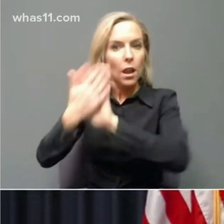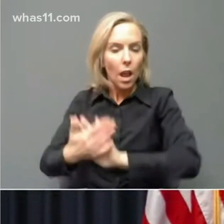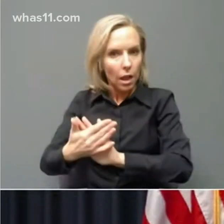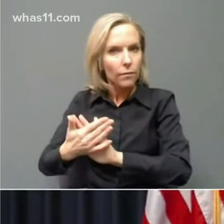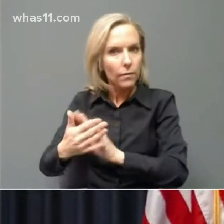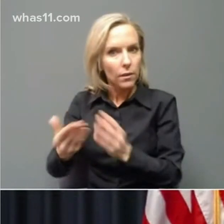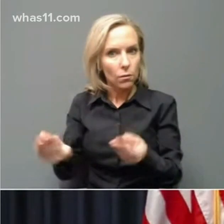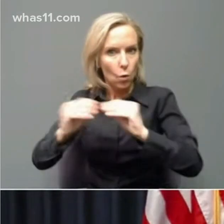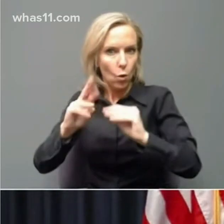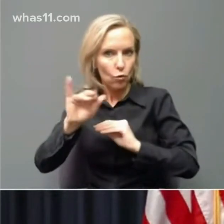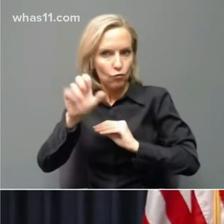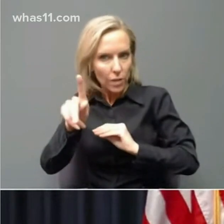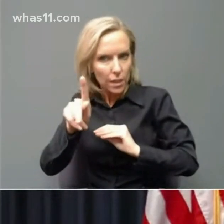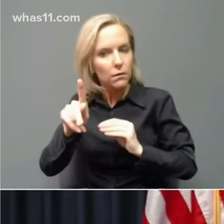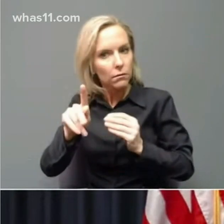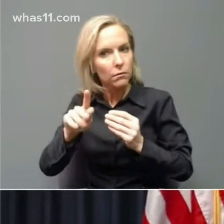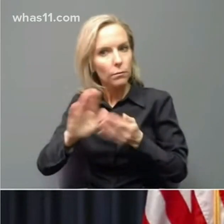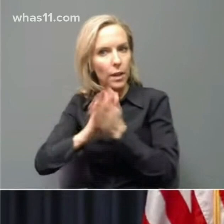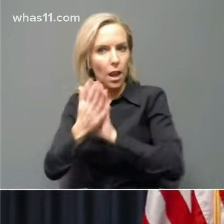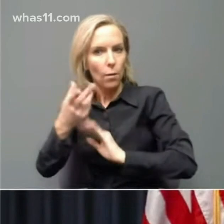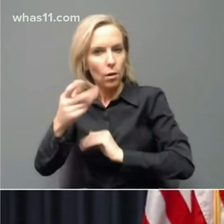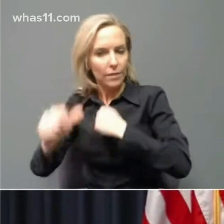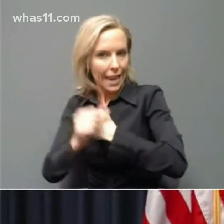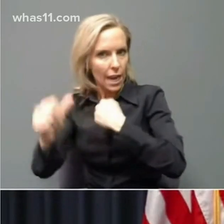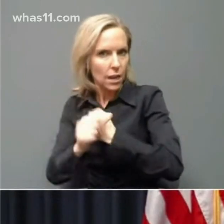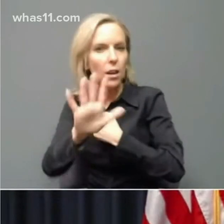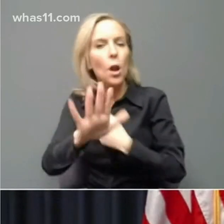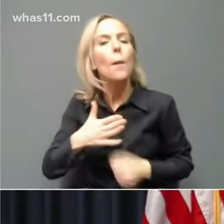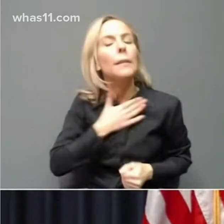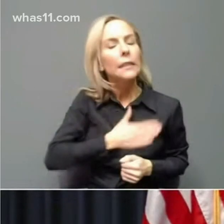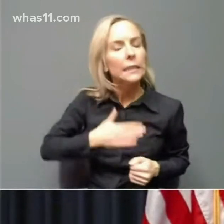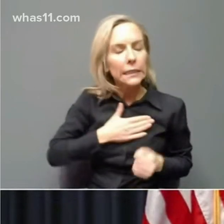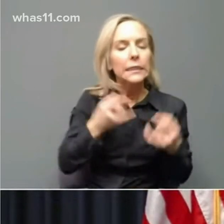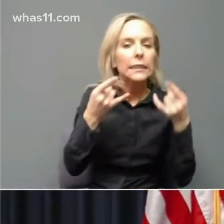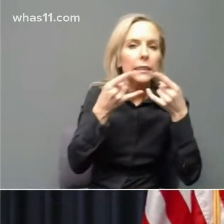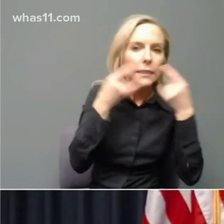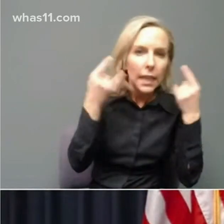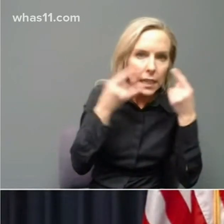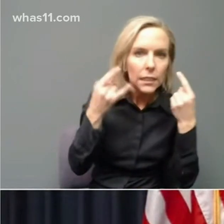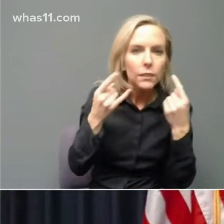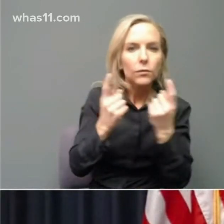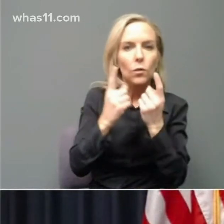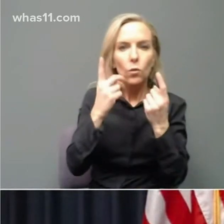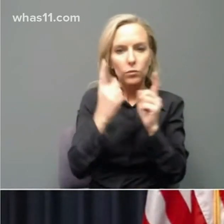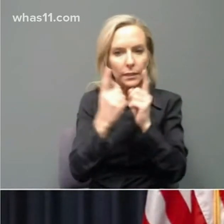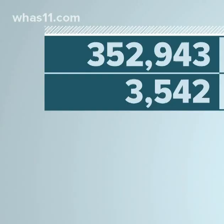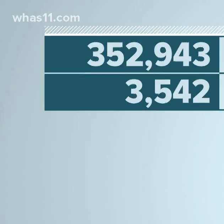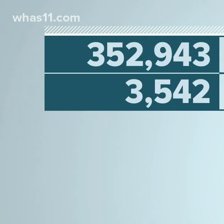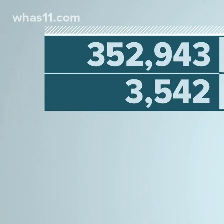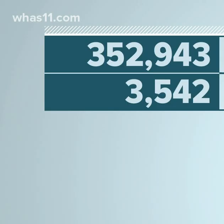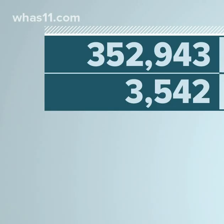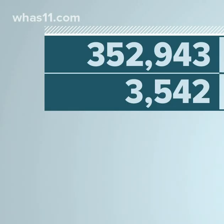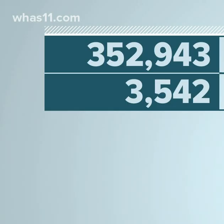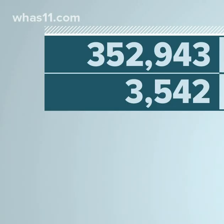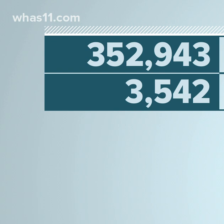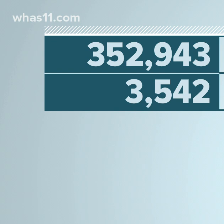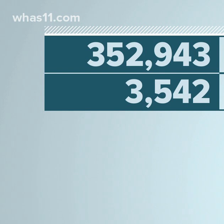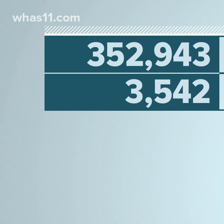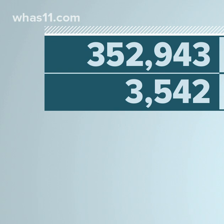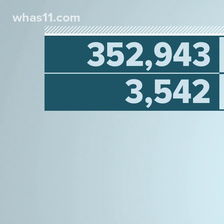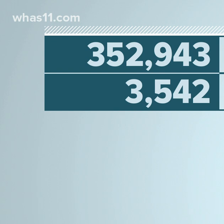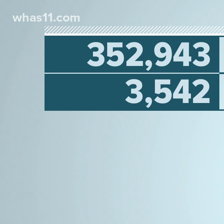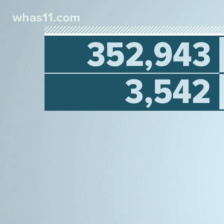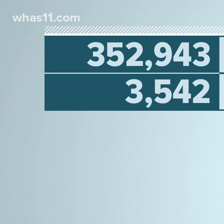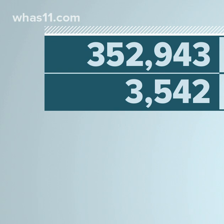of more harm and danger. So please wear your mask, watch your distance, wash your hands, and stay home if you're sick. Those